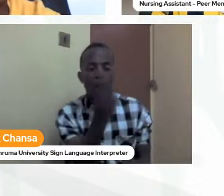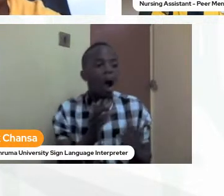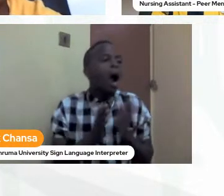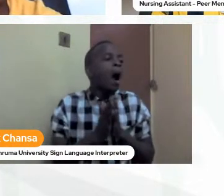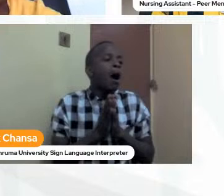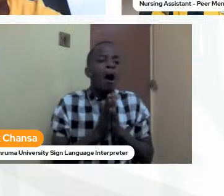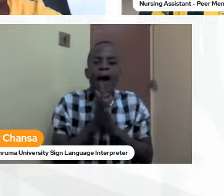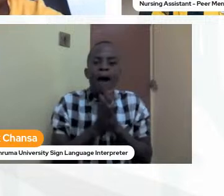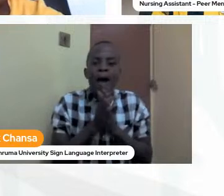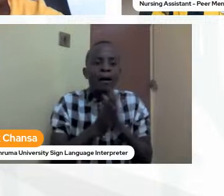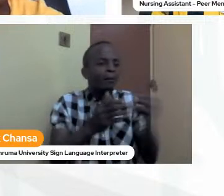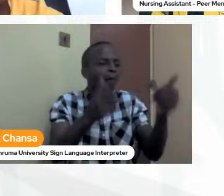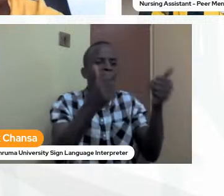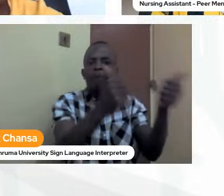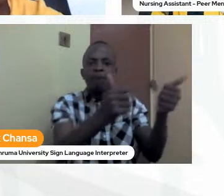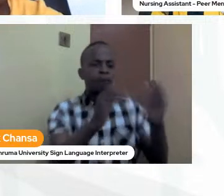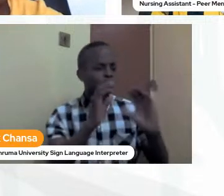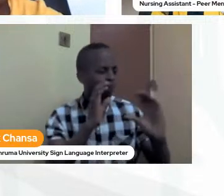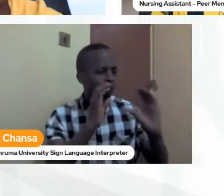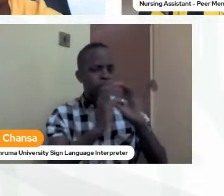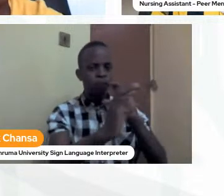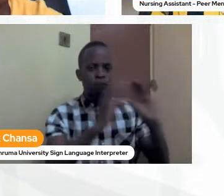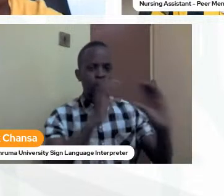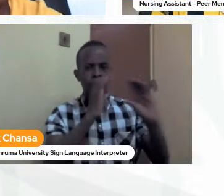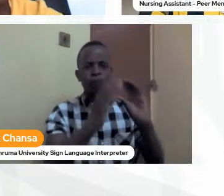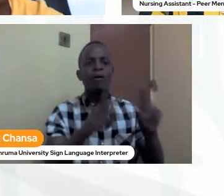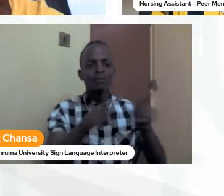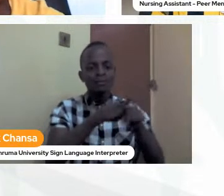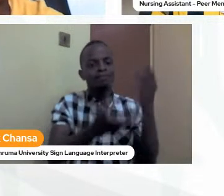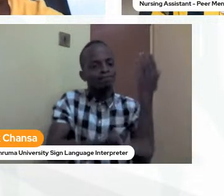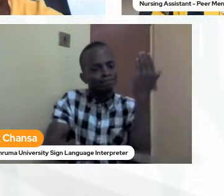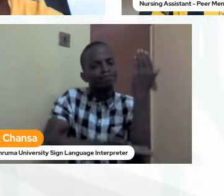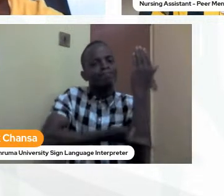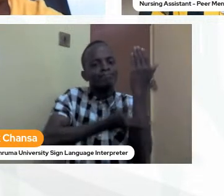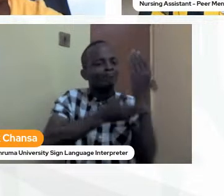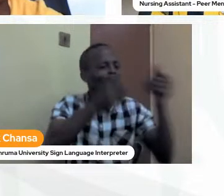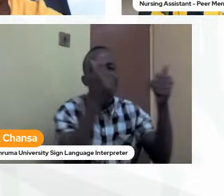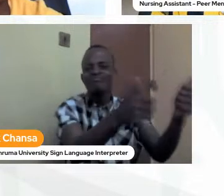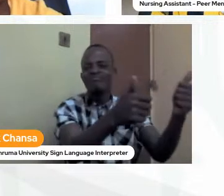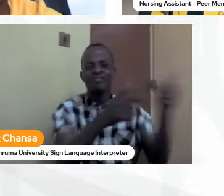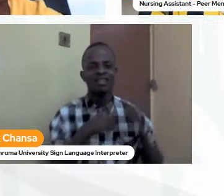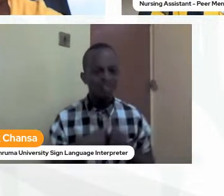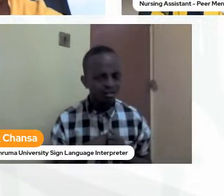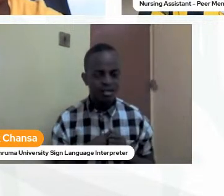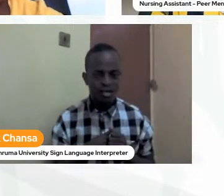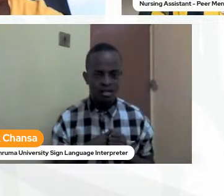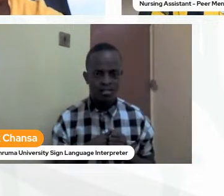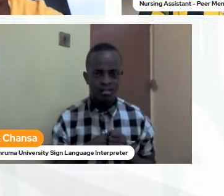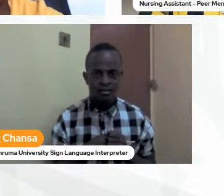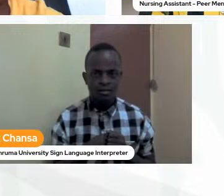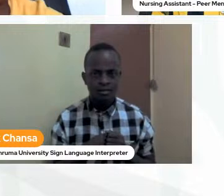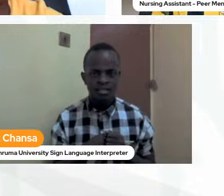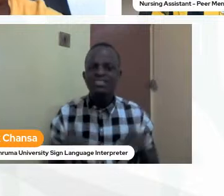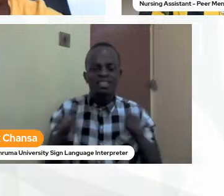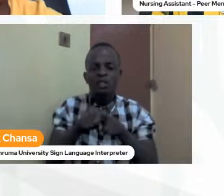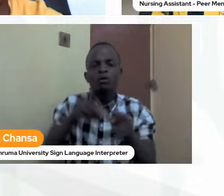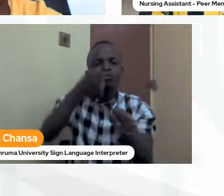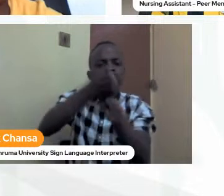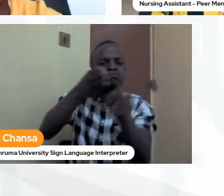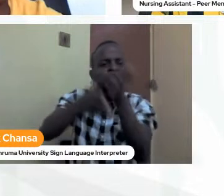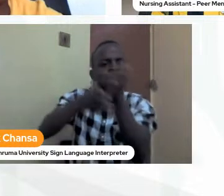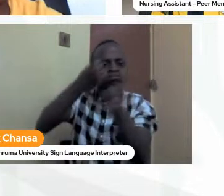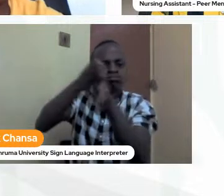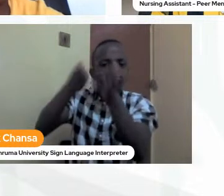see a conversation and some notable moves in that particular regard. Some of the infrastructure, you agree with me,